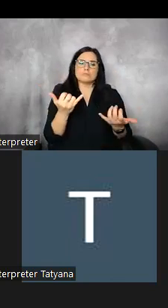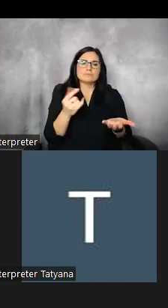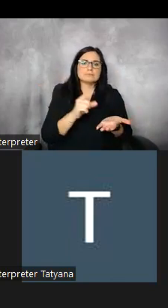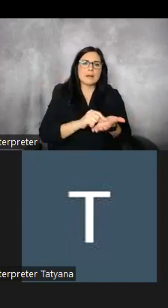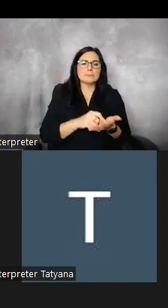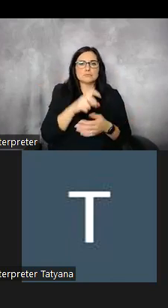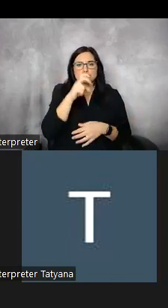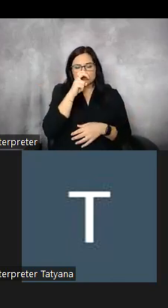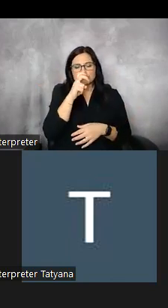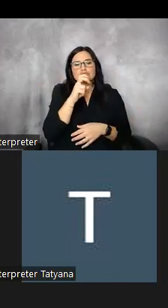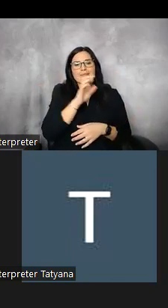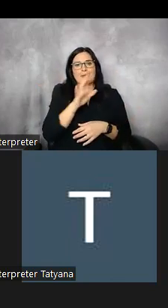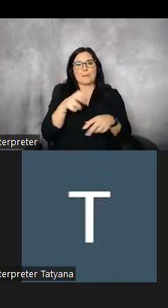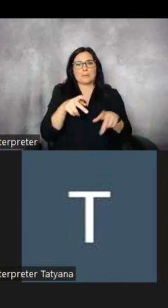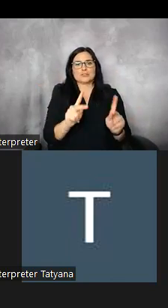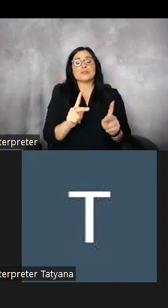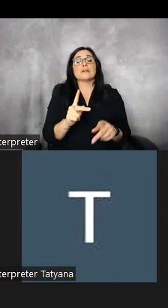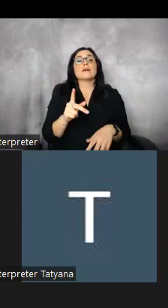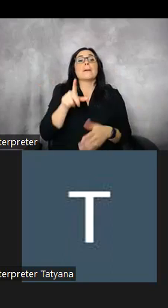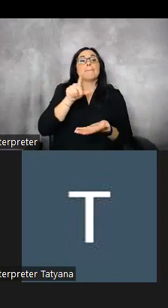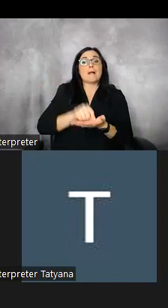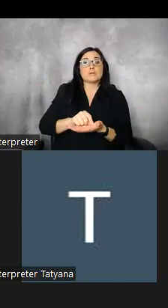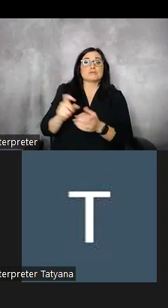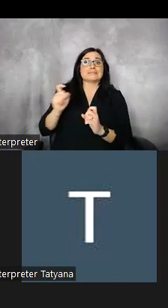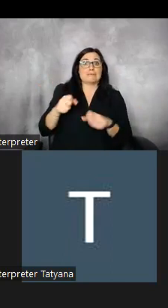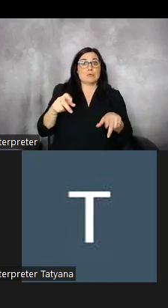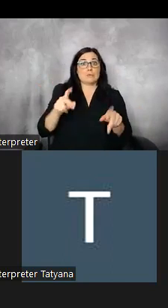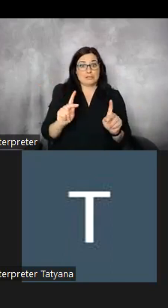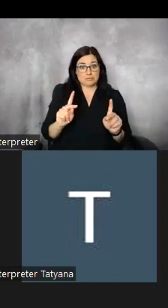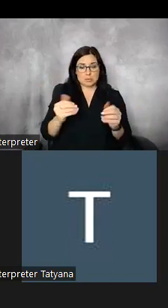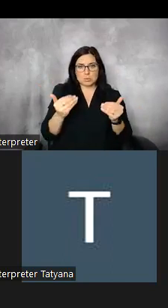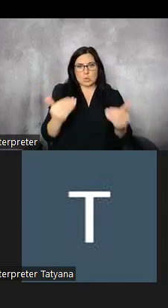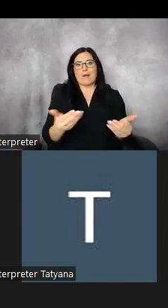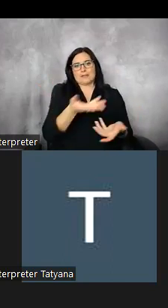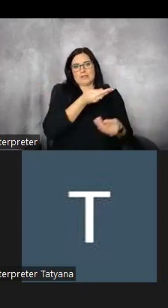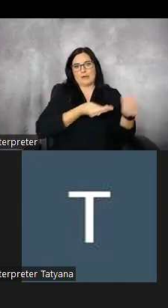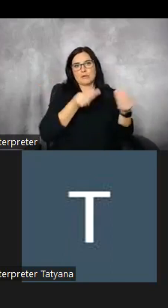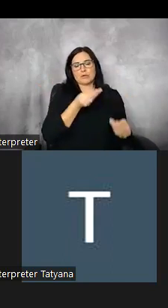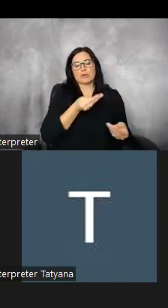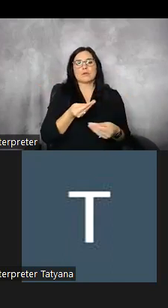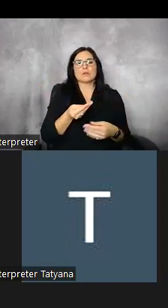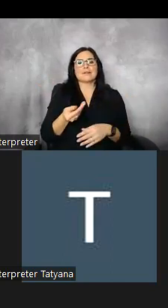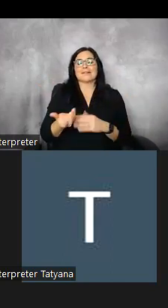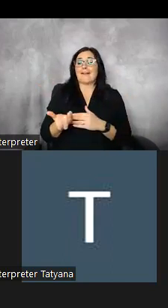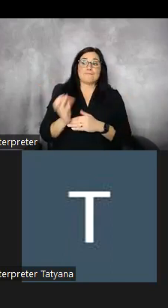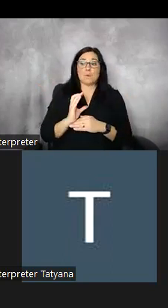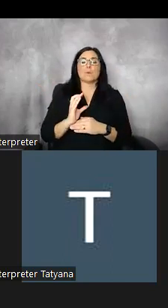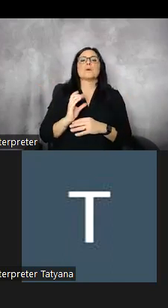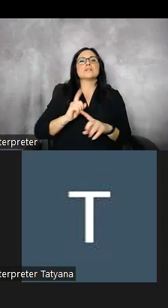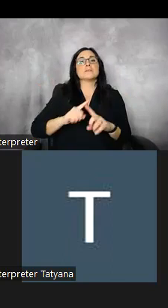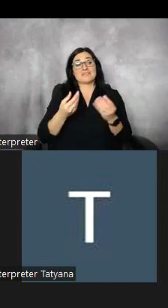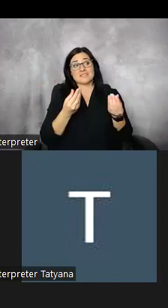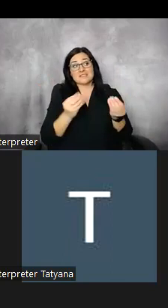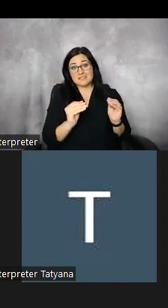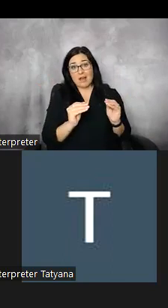The other thing he's saying was the publishers have to give us permission. They basically say, you know, we can't force you to do it, but if you want to sell your